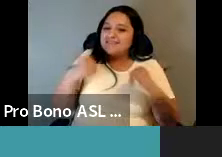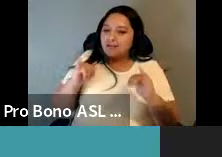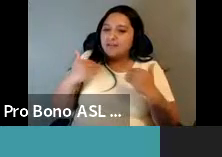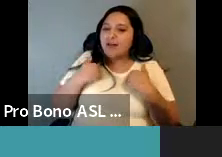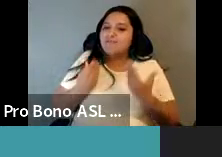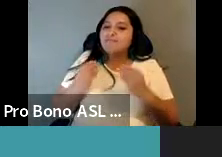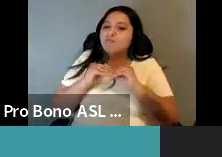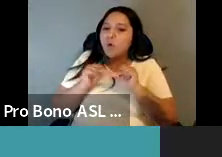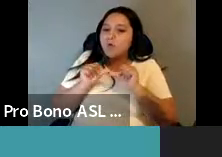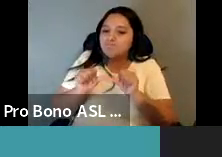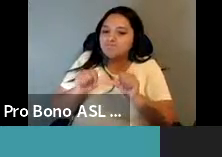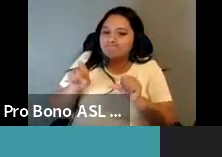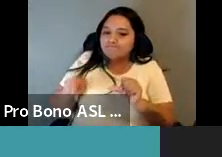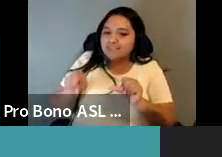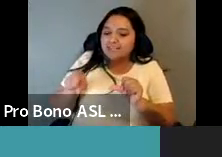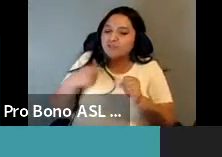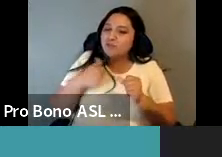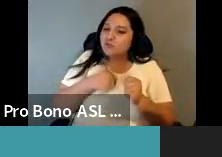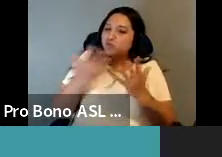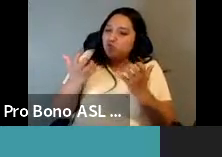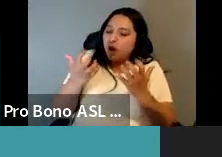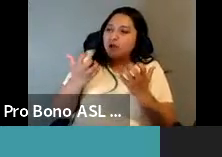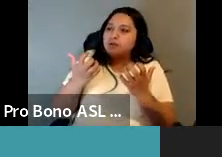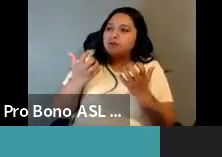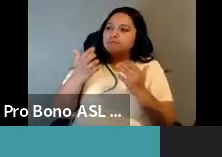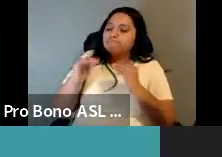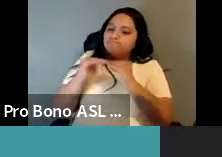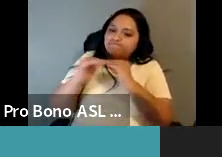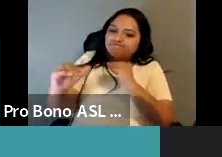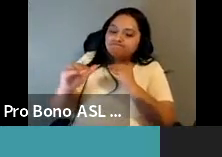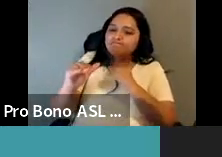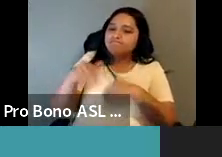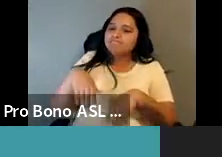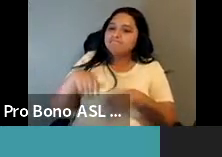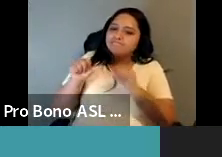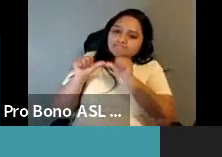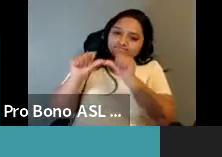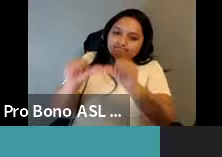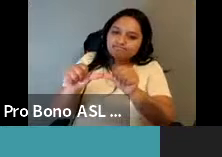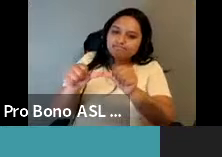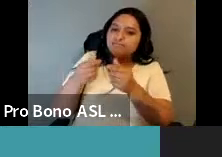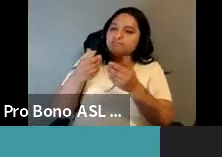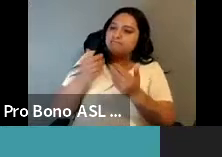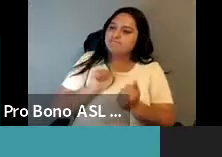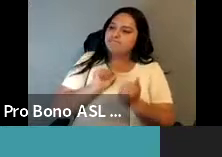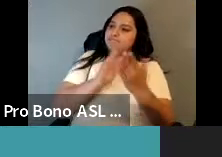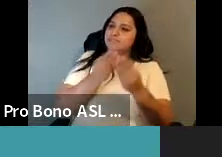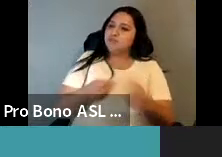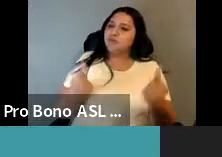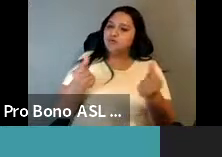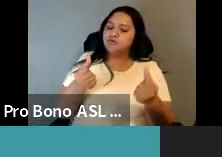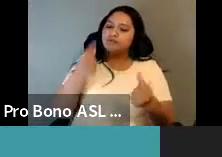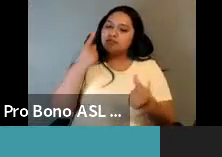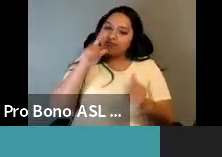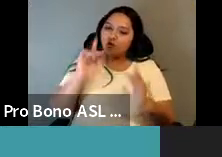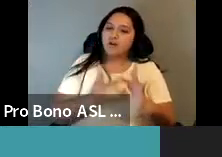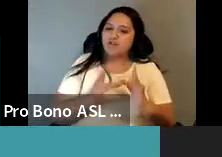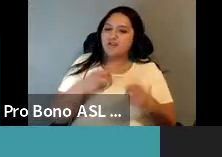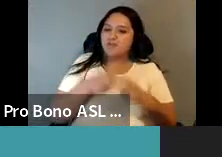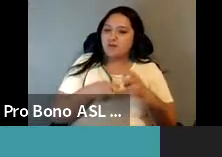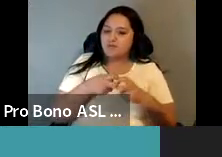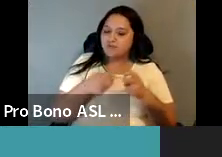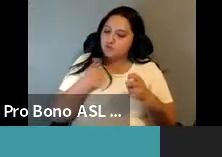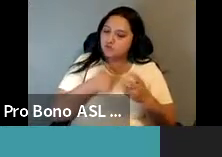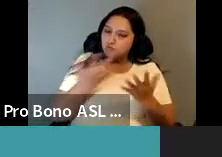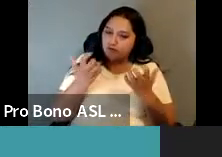that we have a more sustained solution to provide affordable and fast broadband to our households.